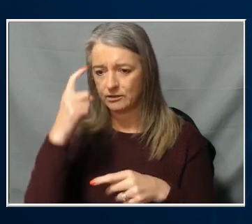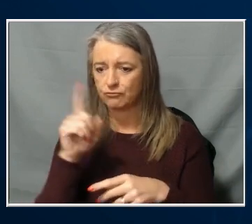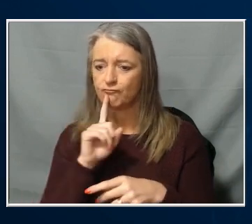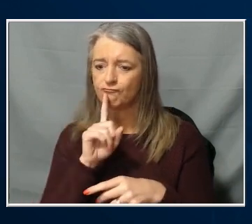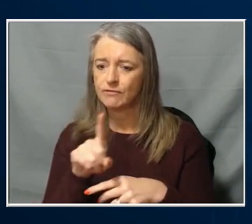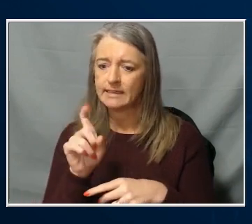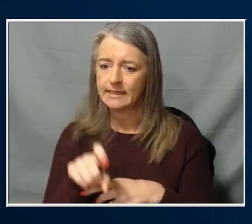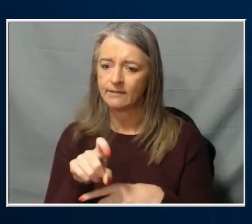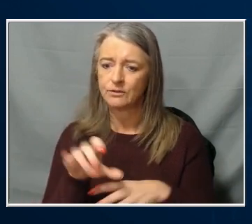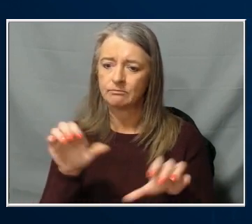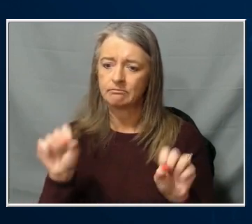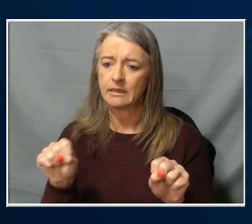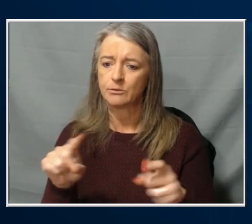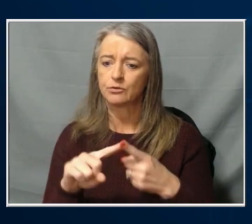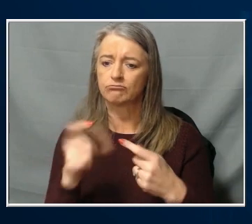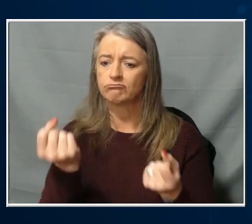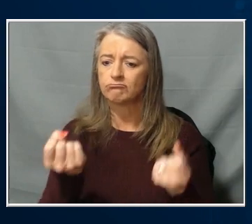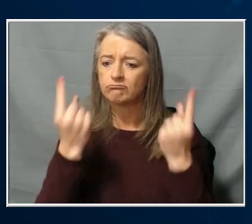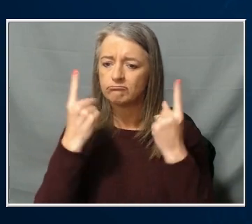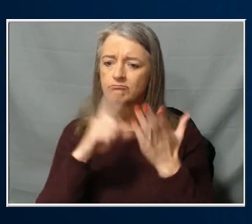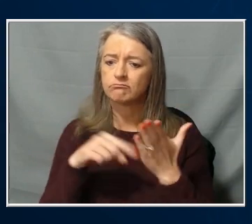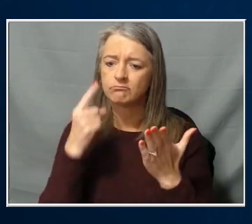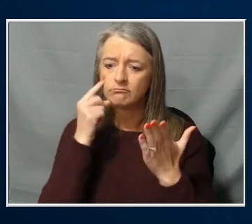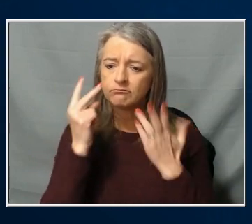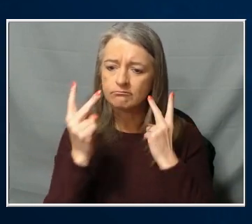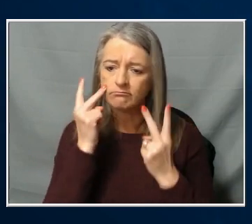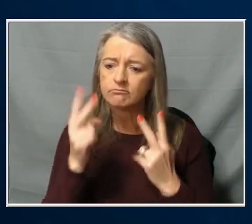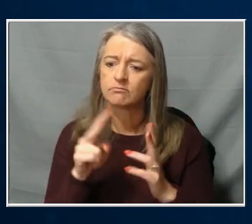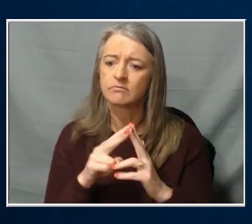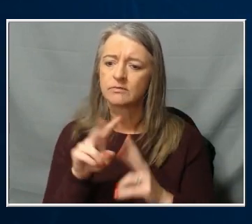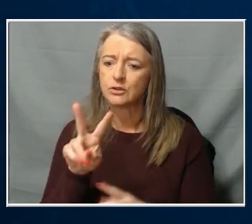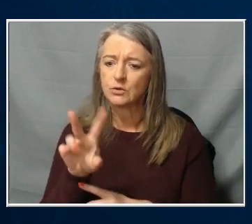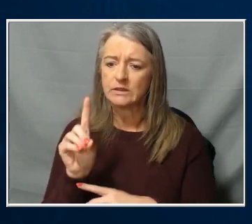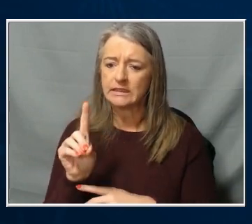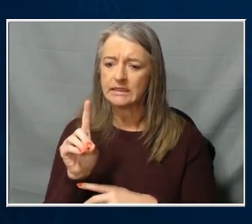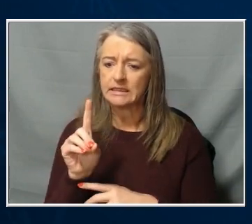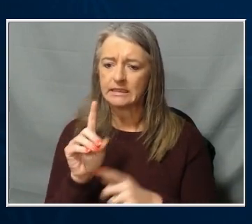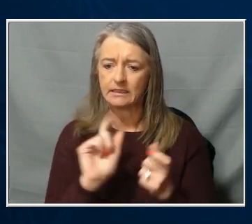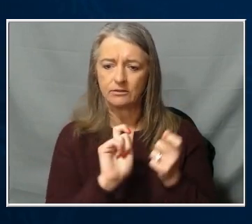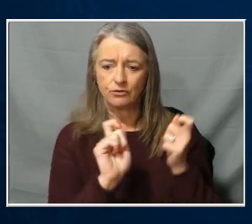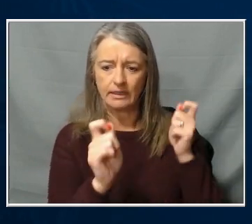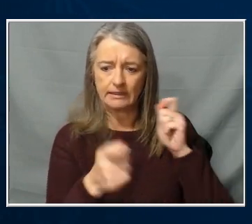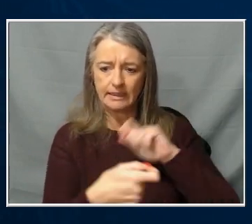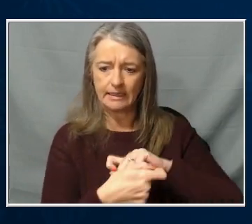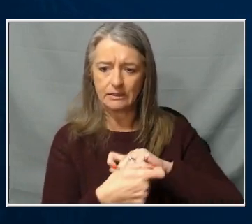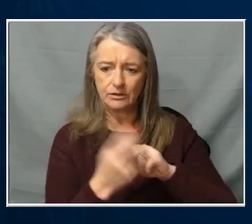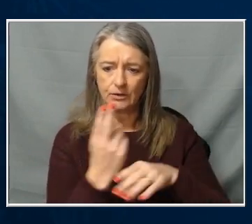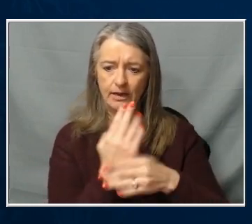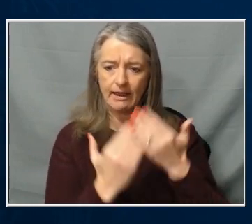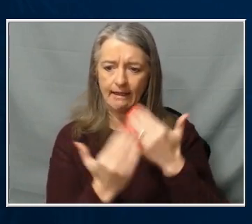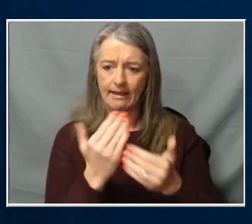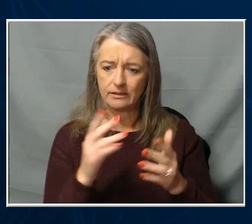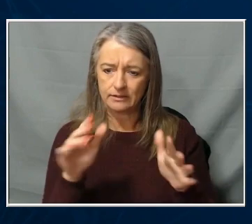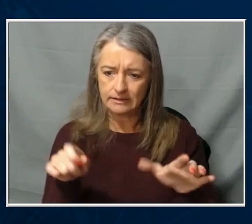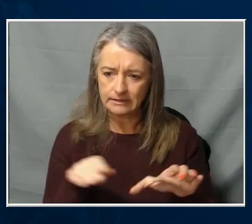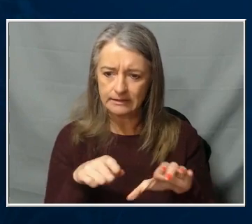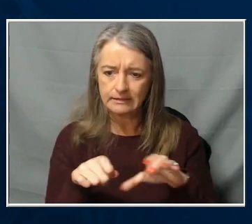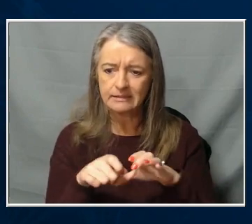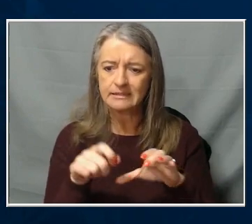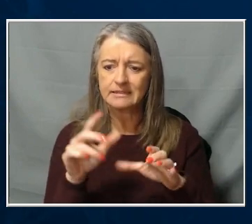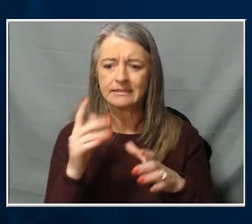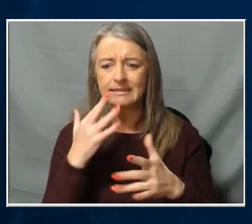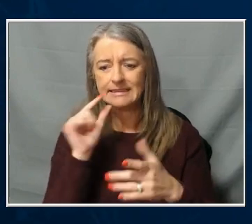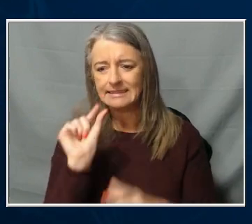able to understand what you're seeing in 2 dimensions and then translate it to what you're doing with your hands inside tiny blood